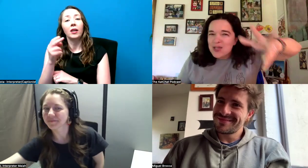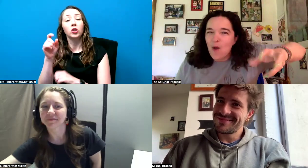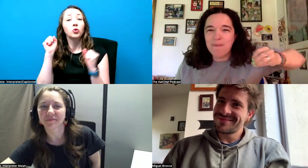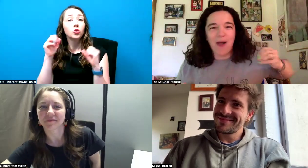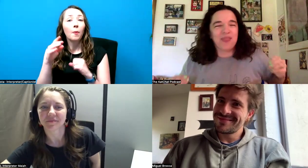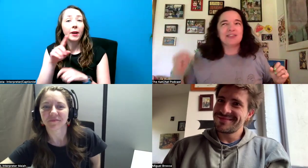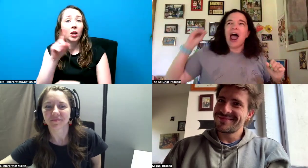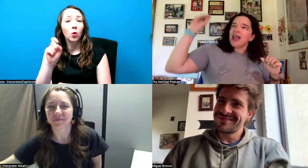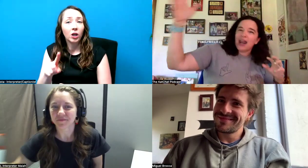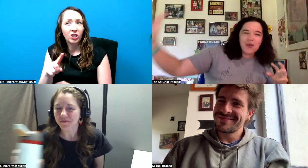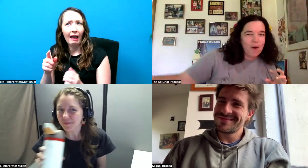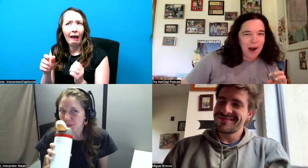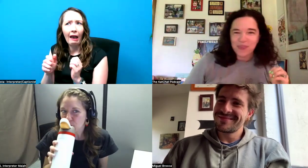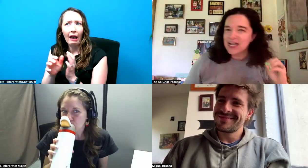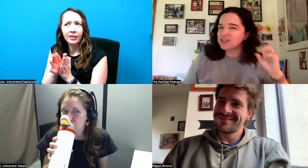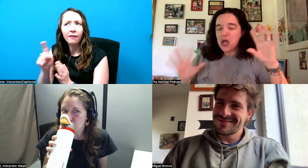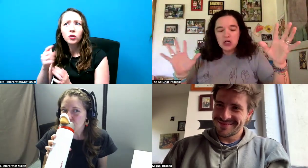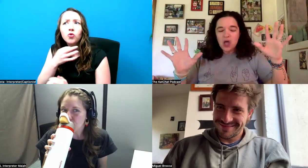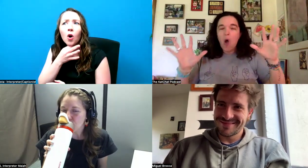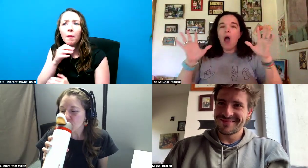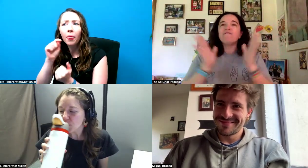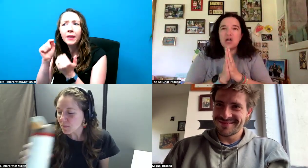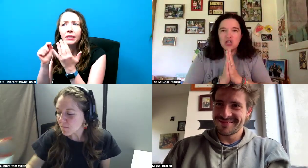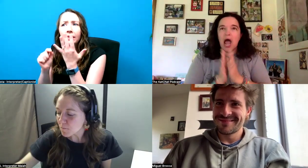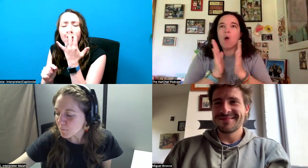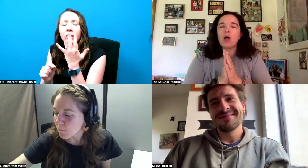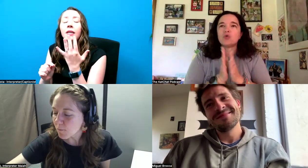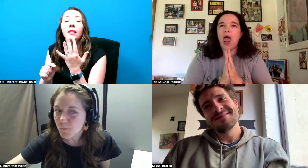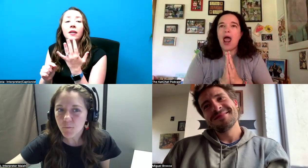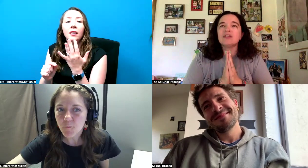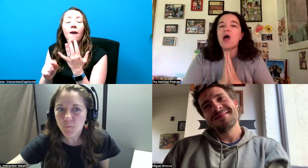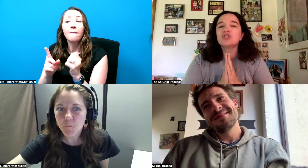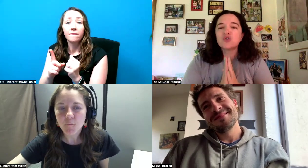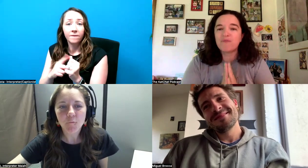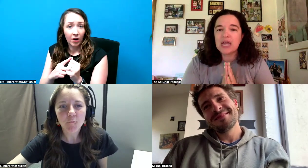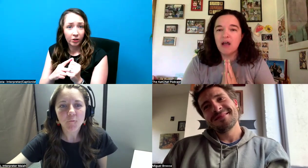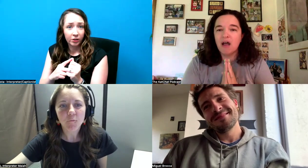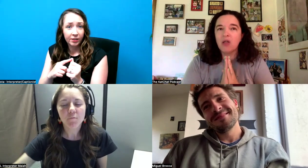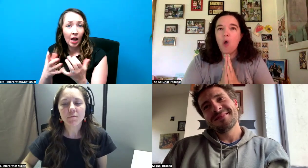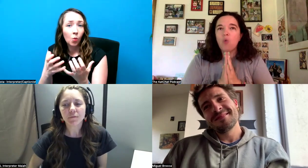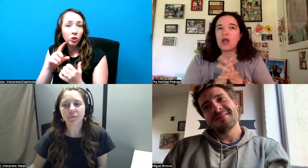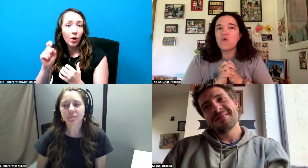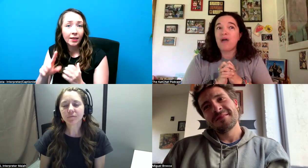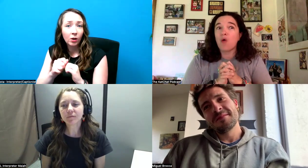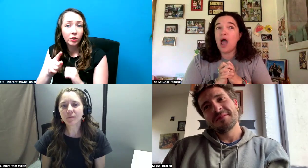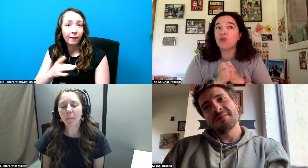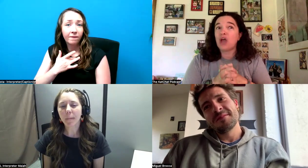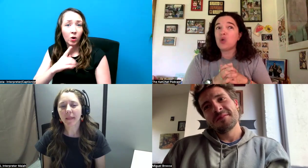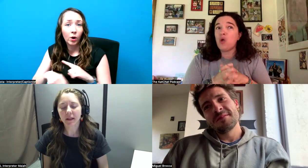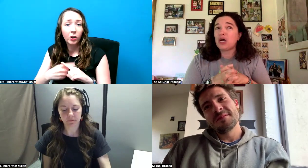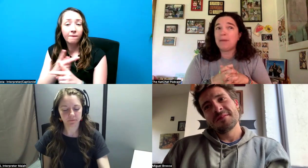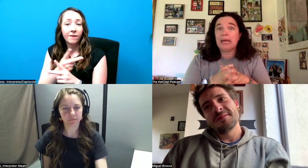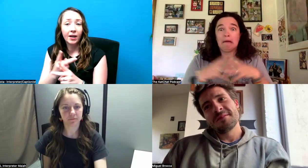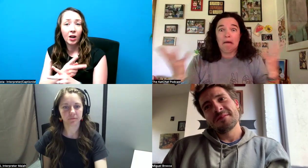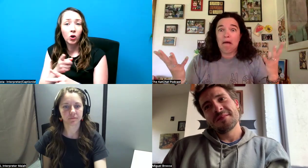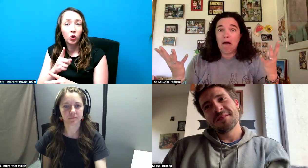I gotta know about that. I gotta know about this. So first, I want to ask, how did you feel when you found out that